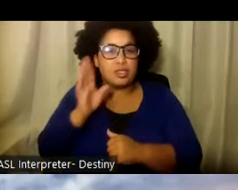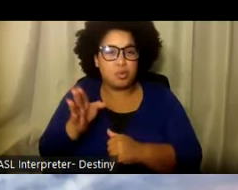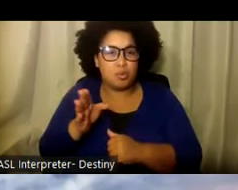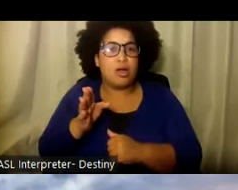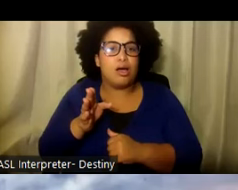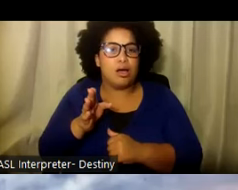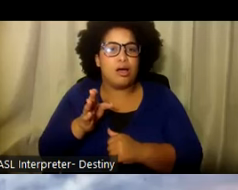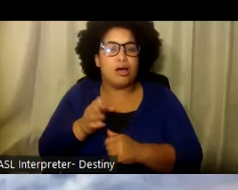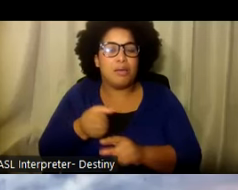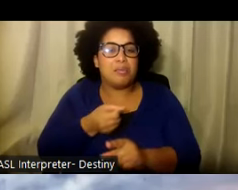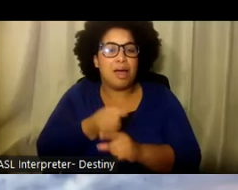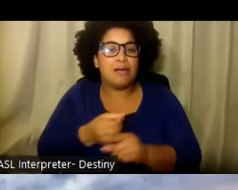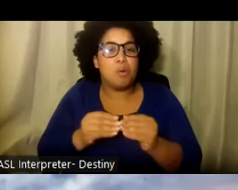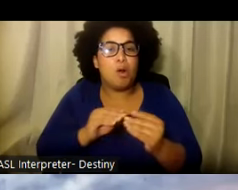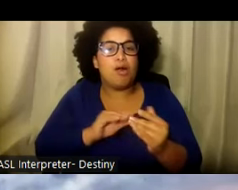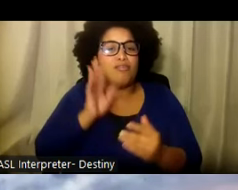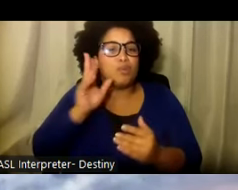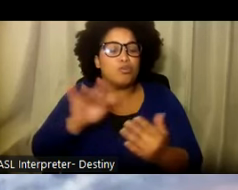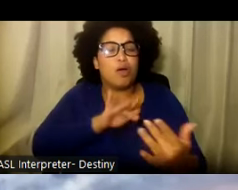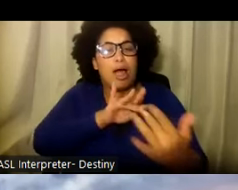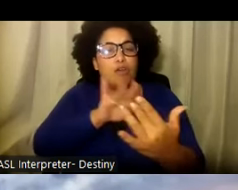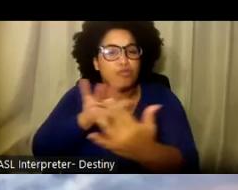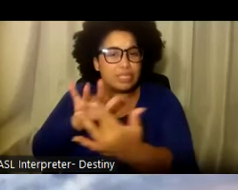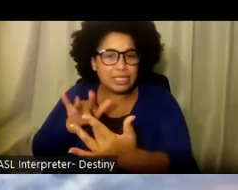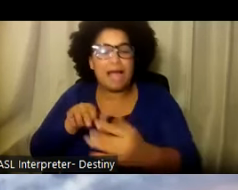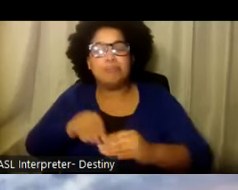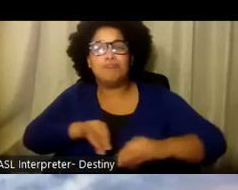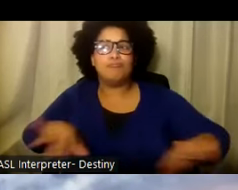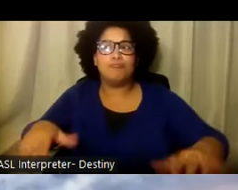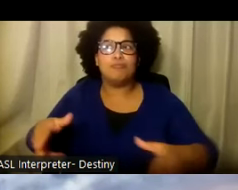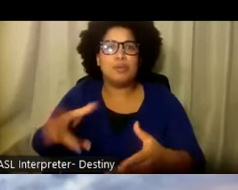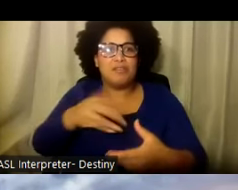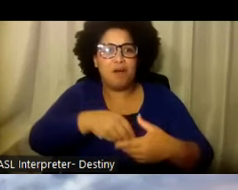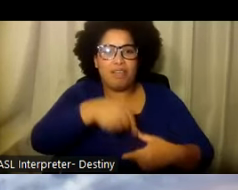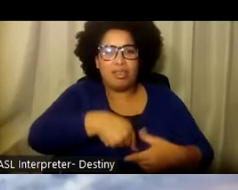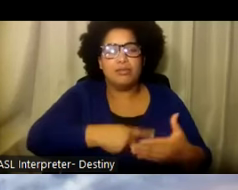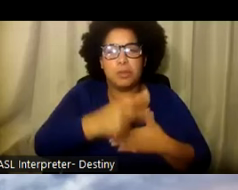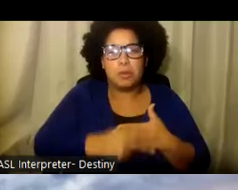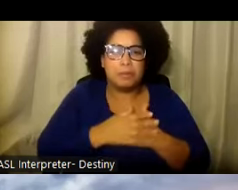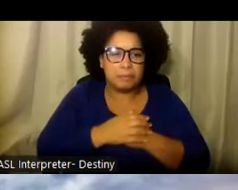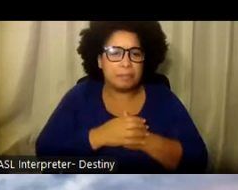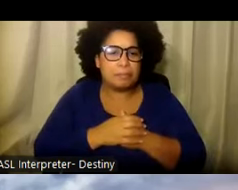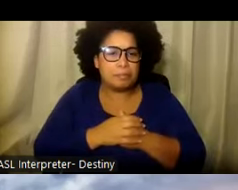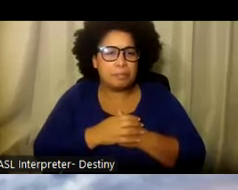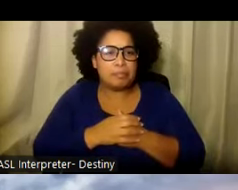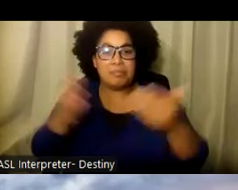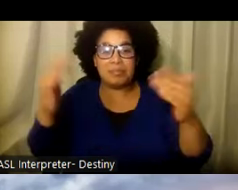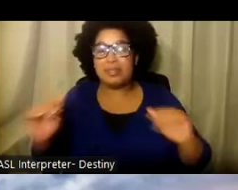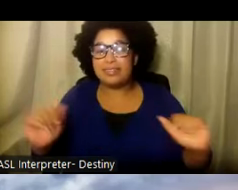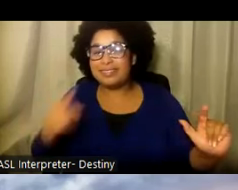help bring awareness of the opportunity and to get the word out. Next slide, please.